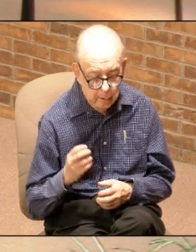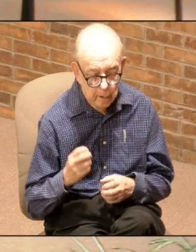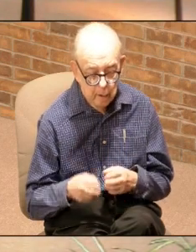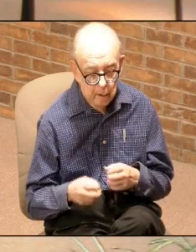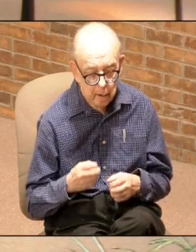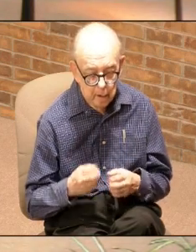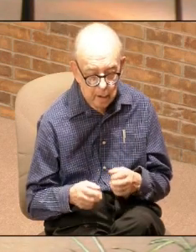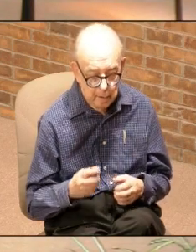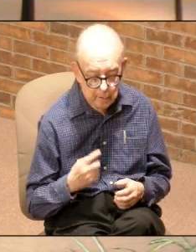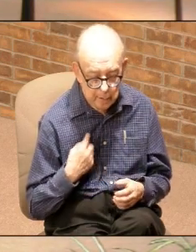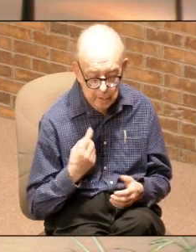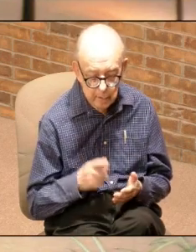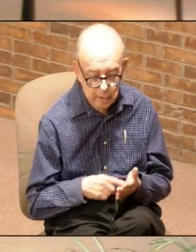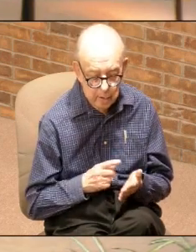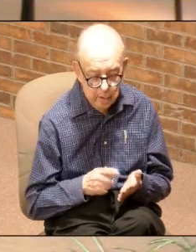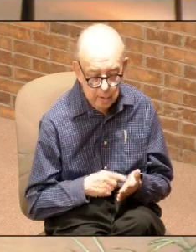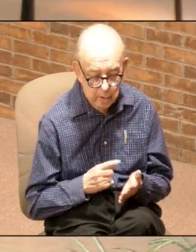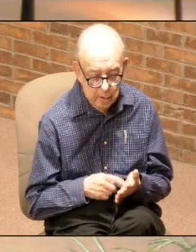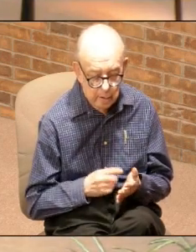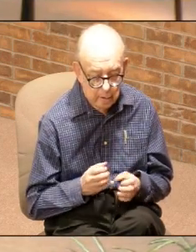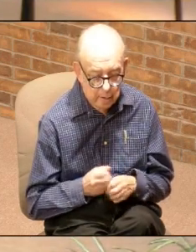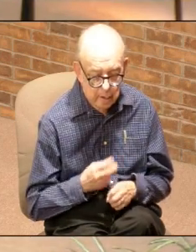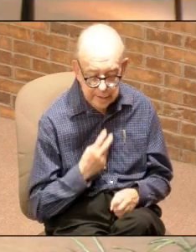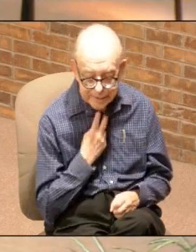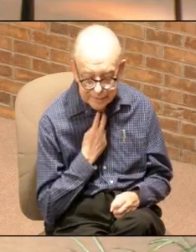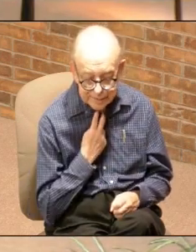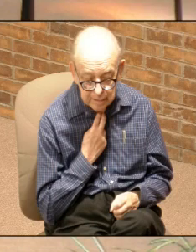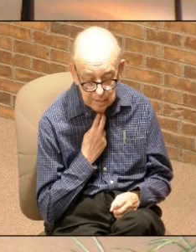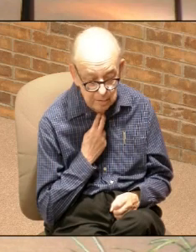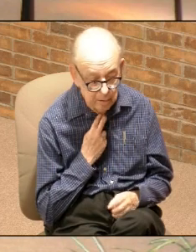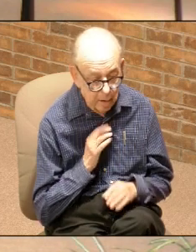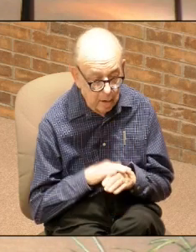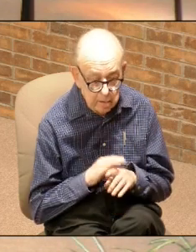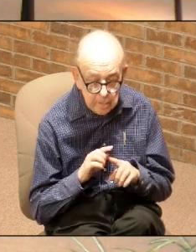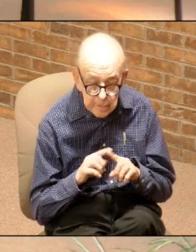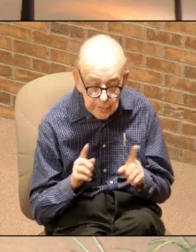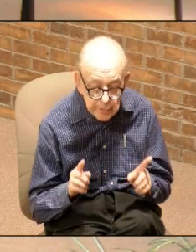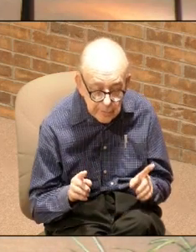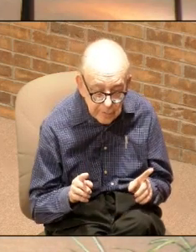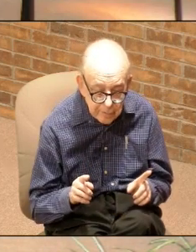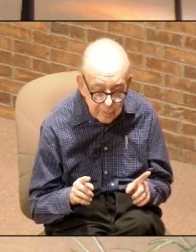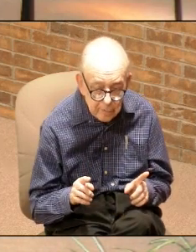is we sometimes get stuck on differences.